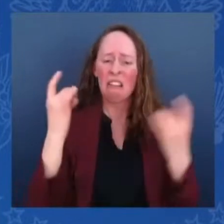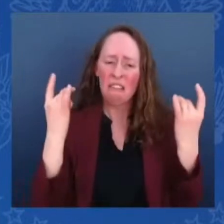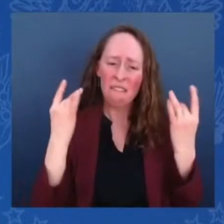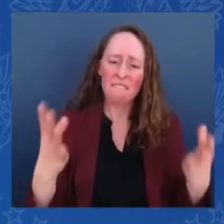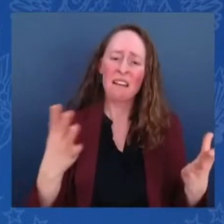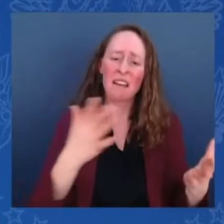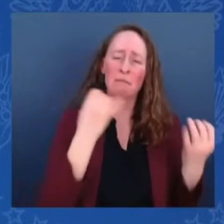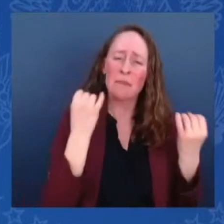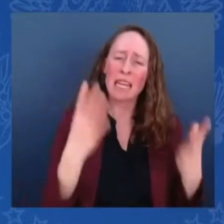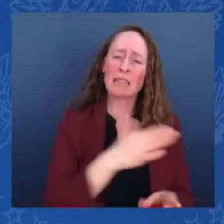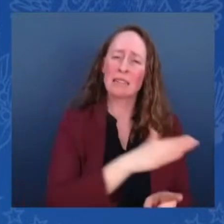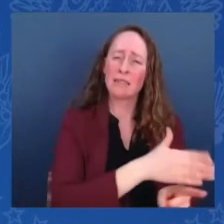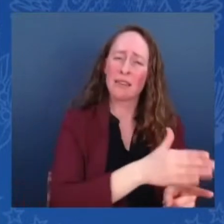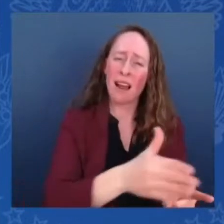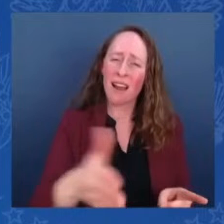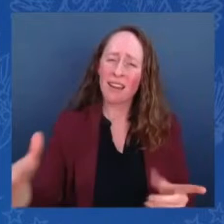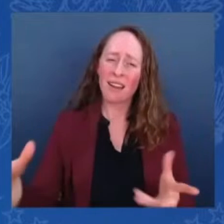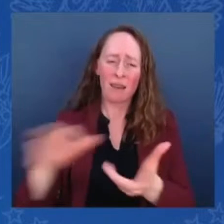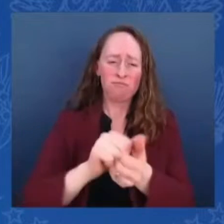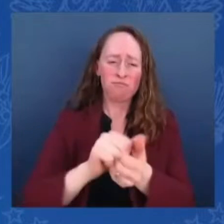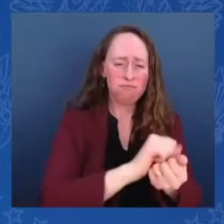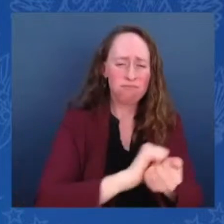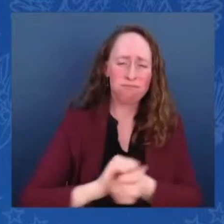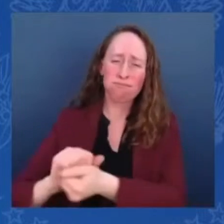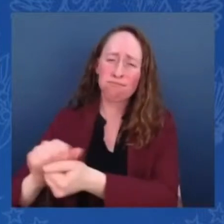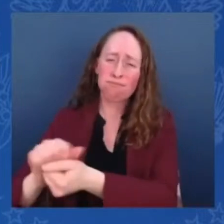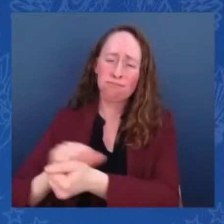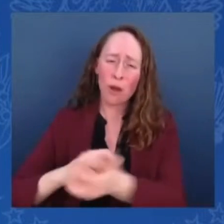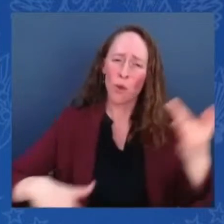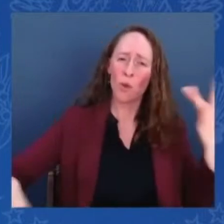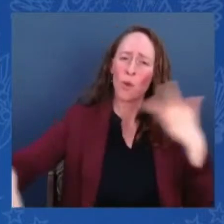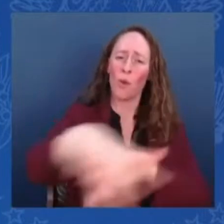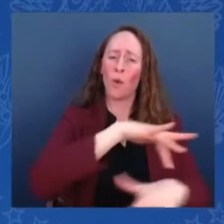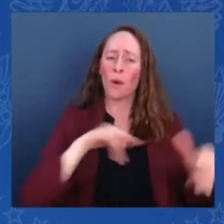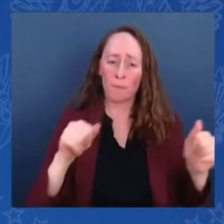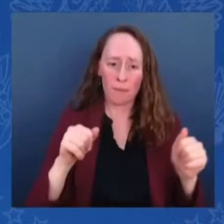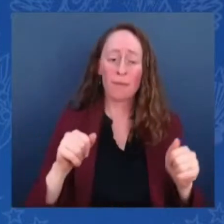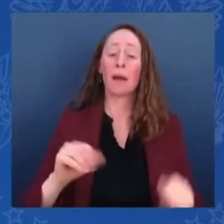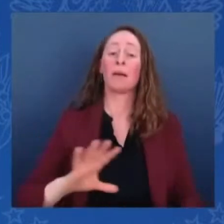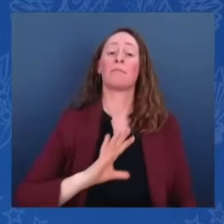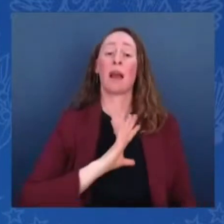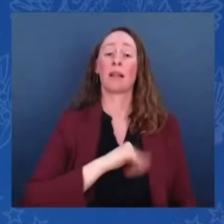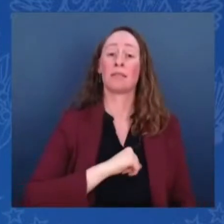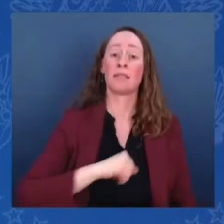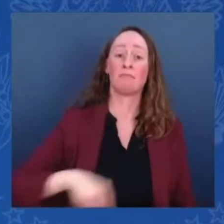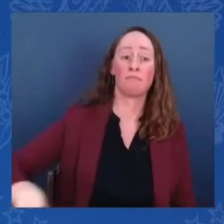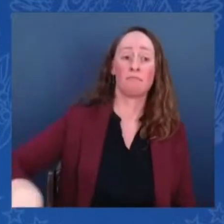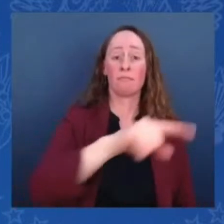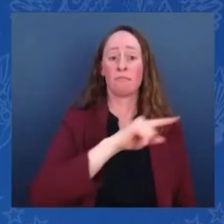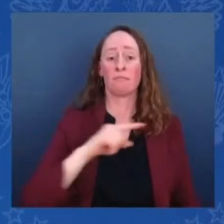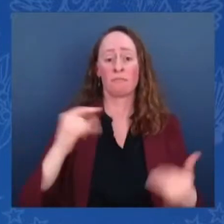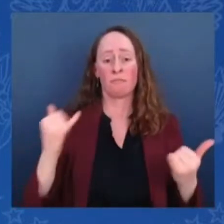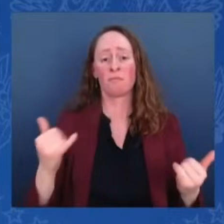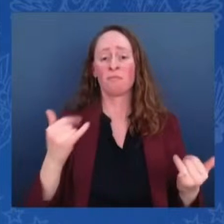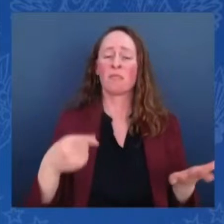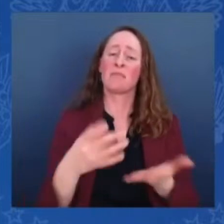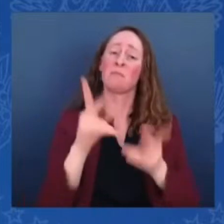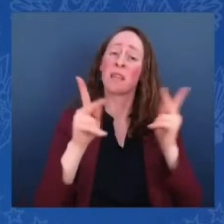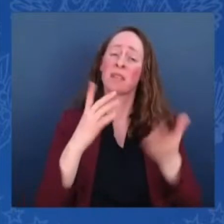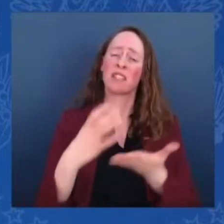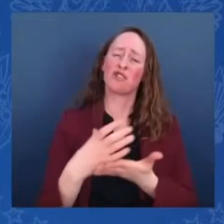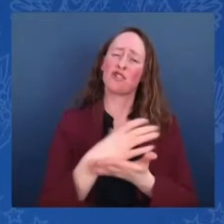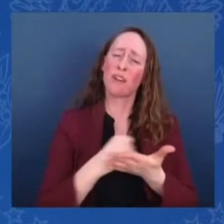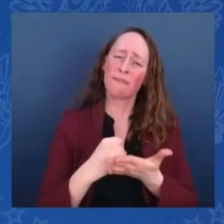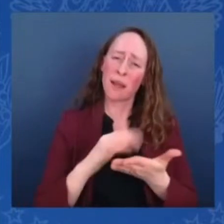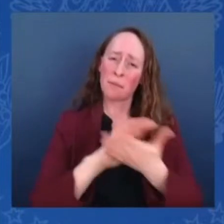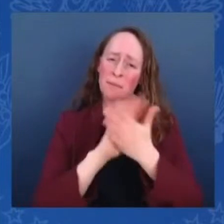destroyed. The Palestinian people deserve peace and the right to determine their own futures.